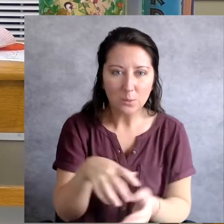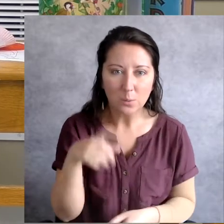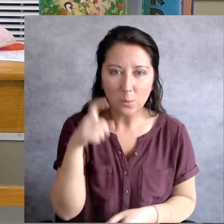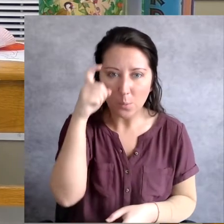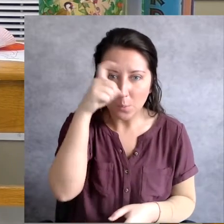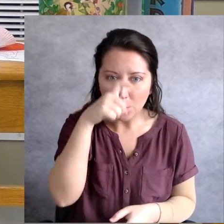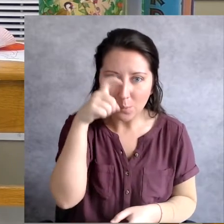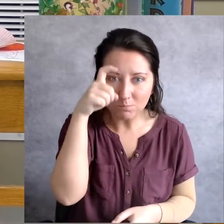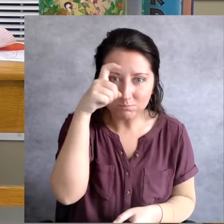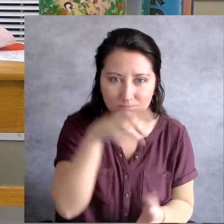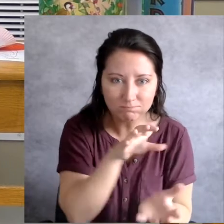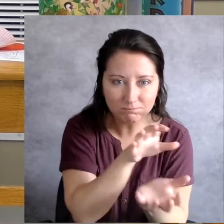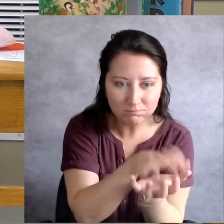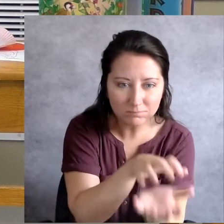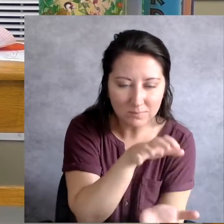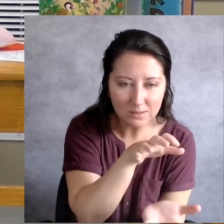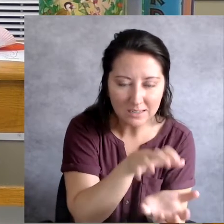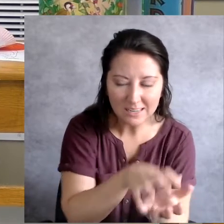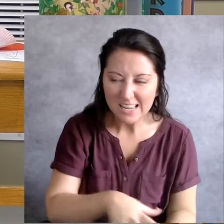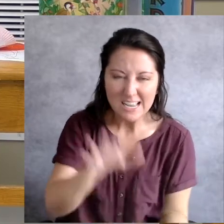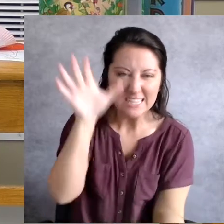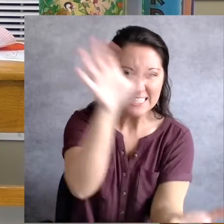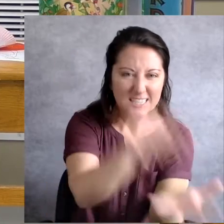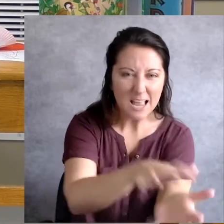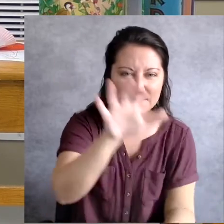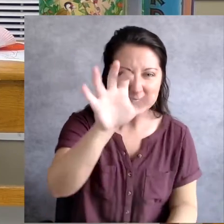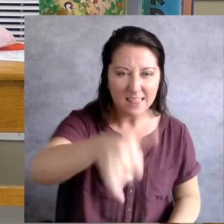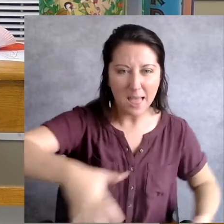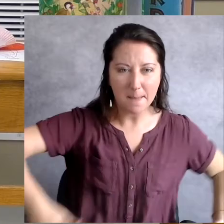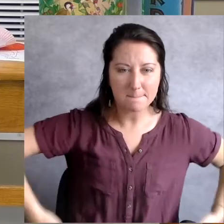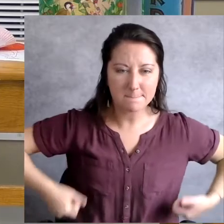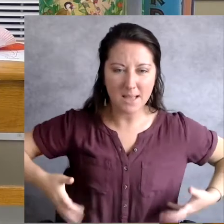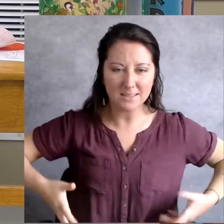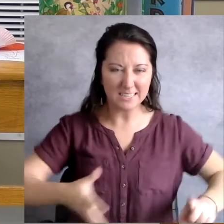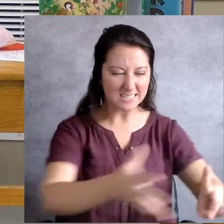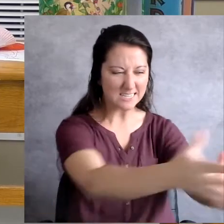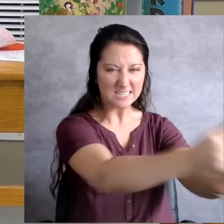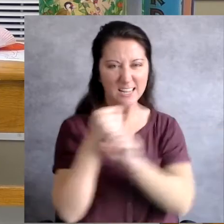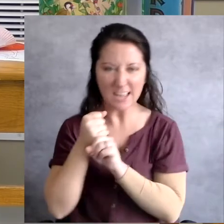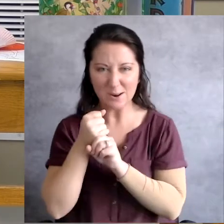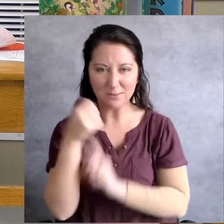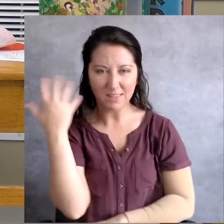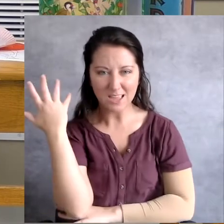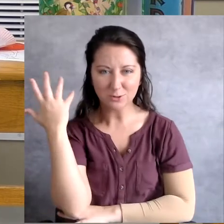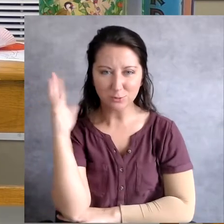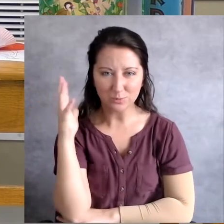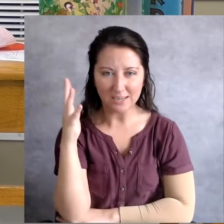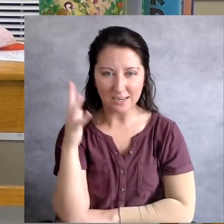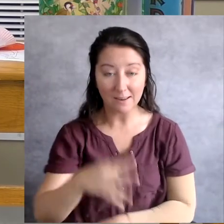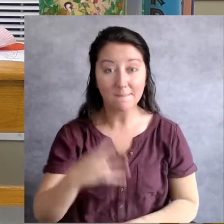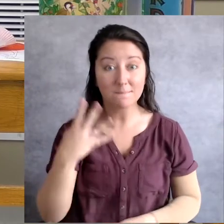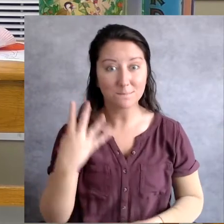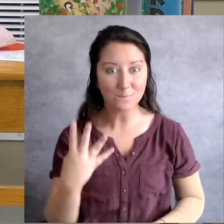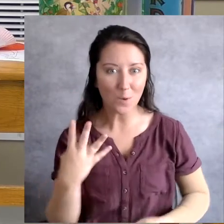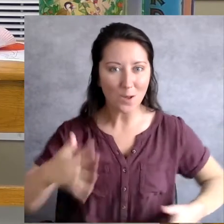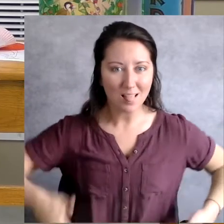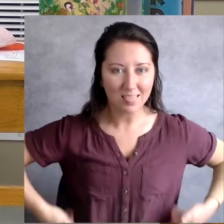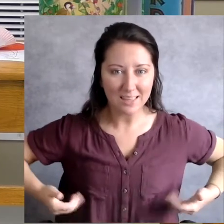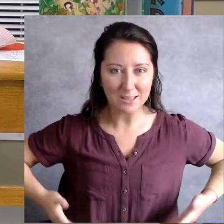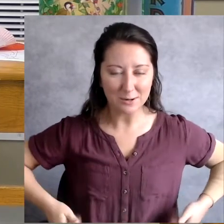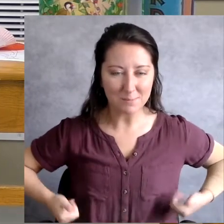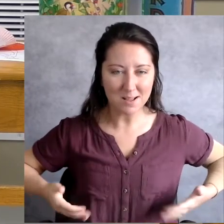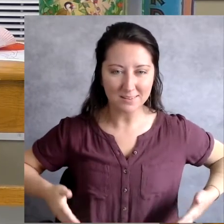quiet as can be, and snaps that monkey right out of the tree. 4